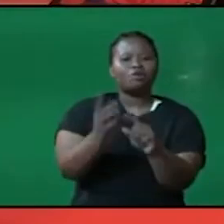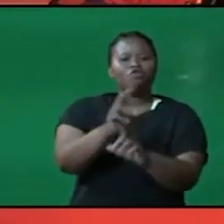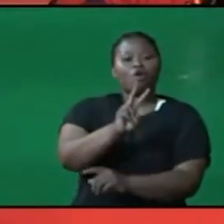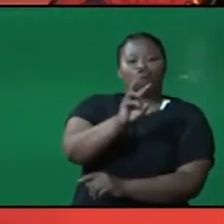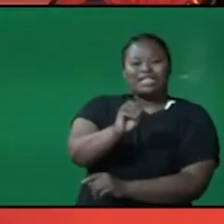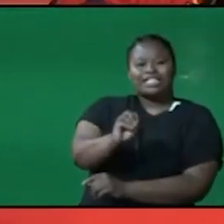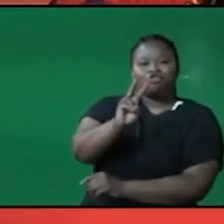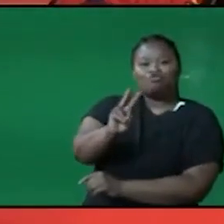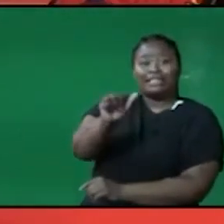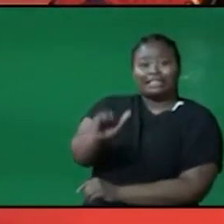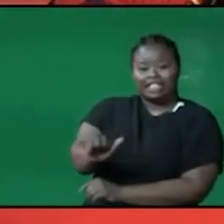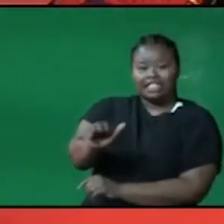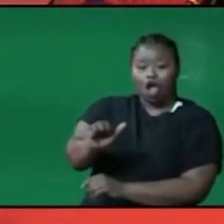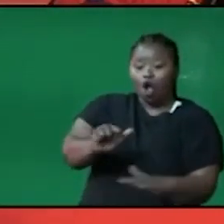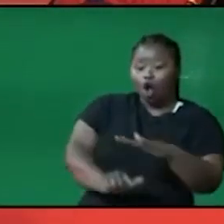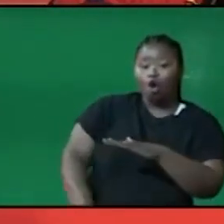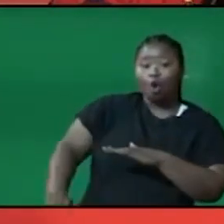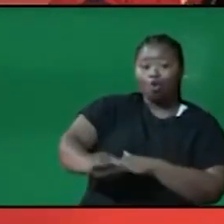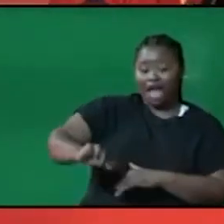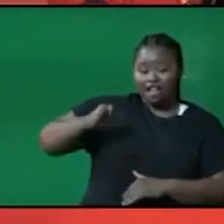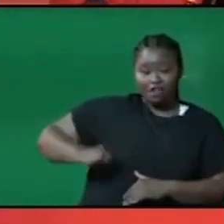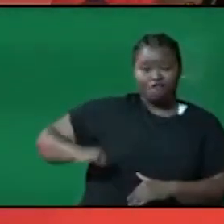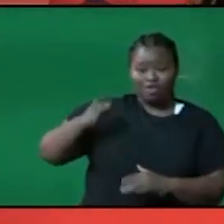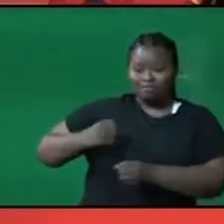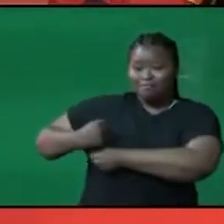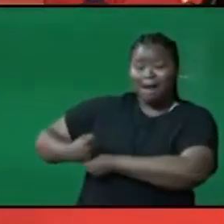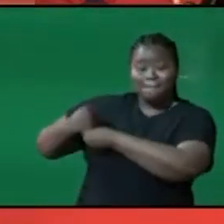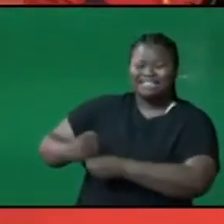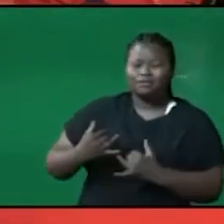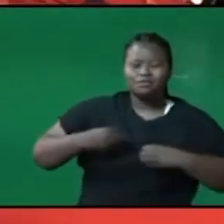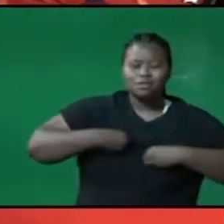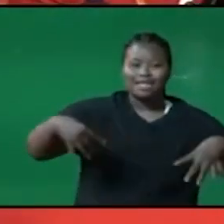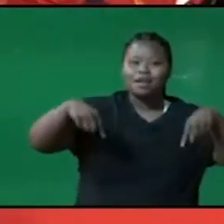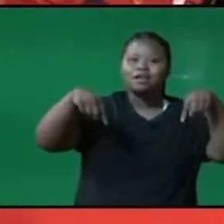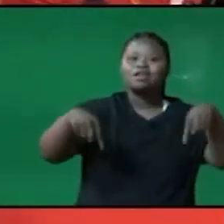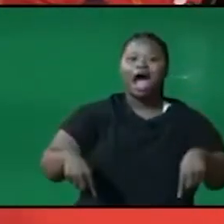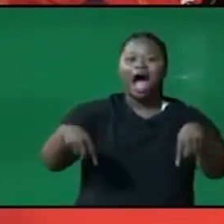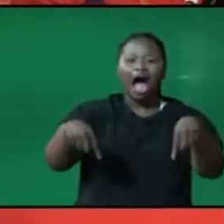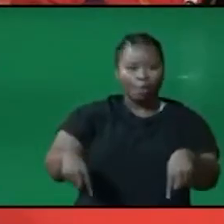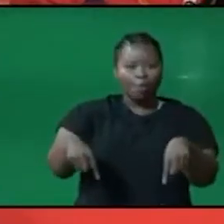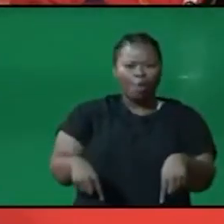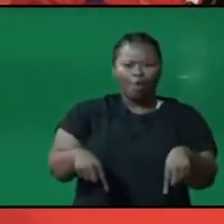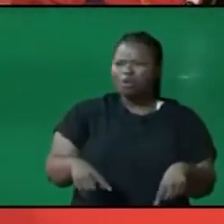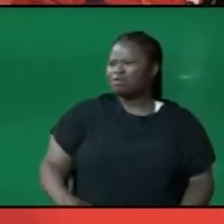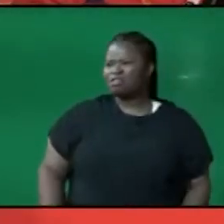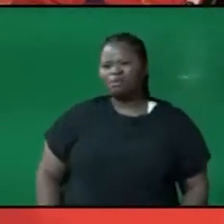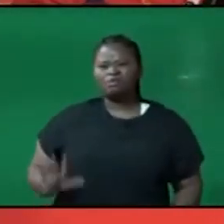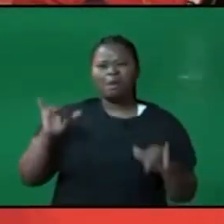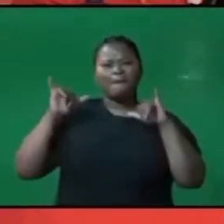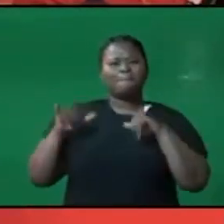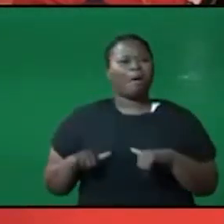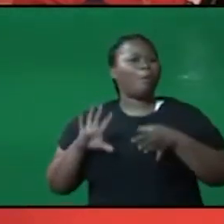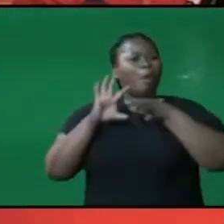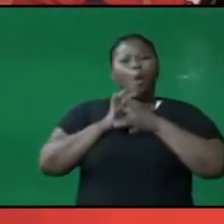2026 elections. The campaign starts now. You don't go and stay at home